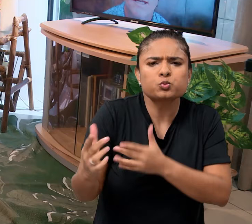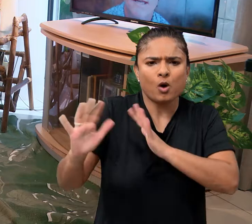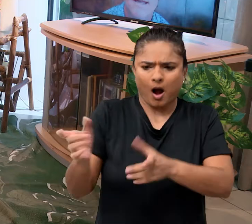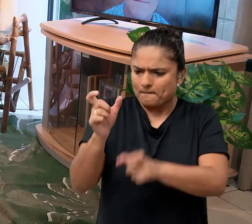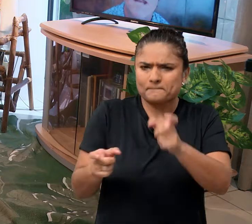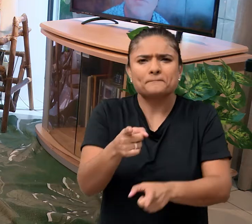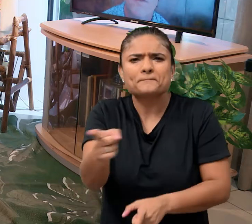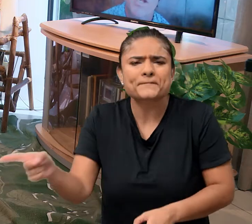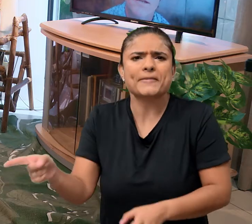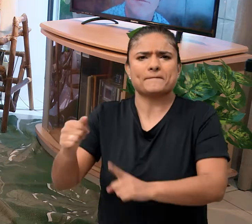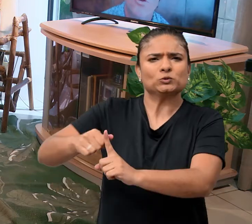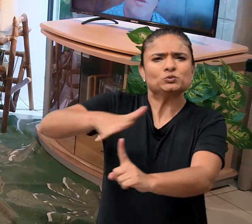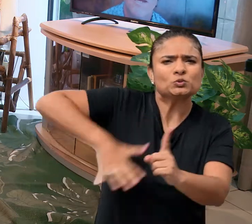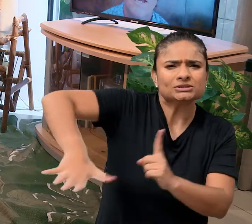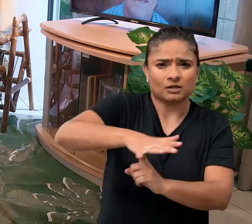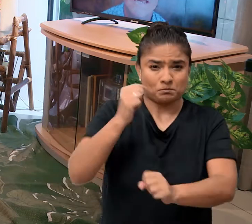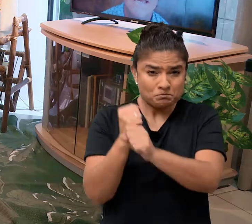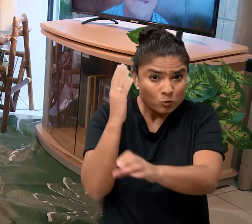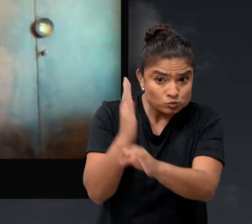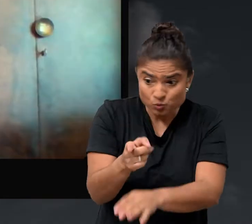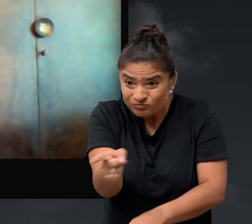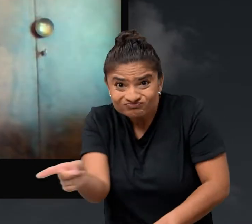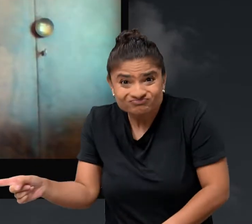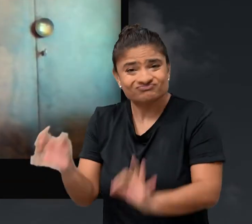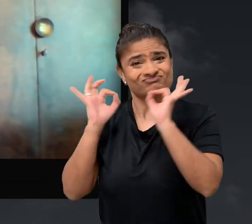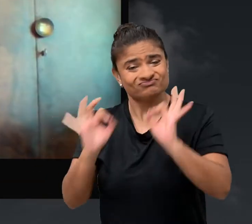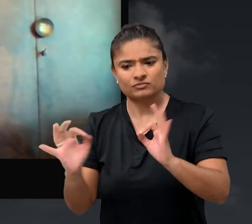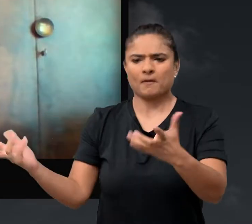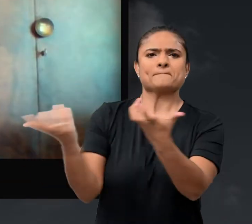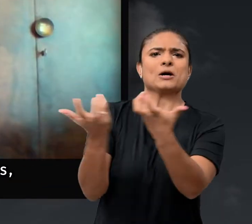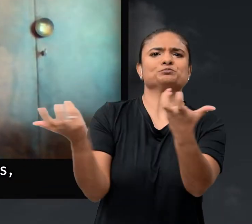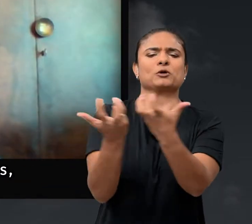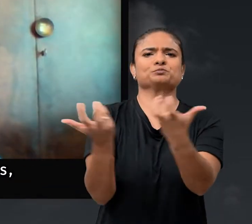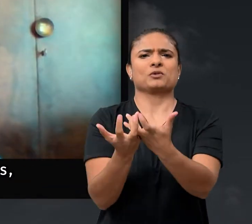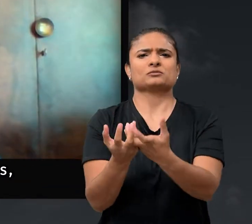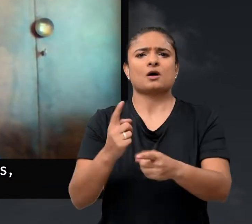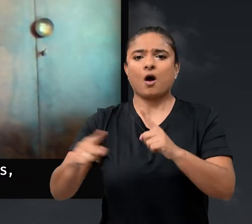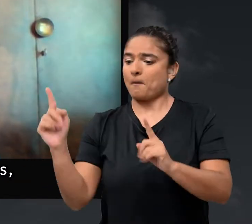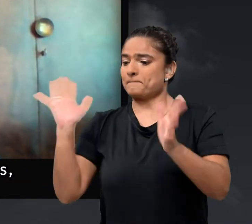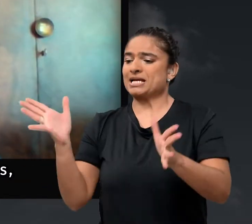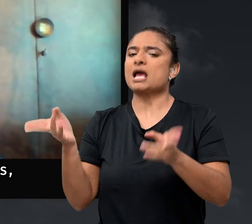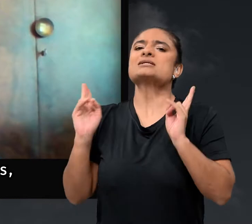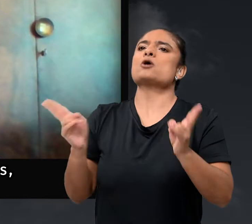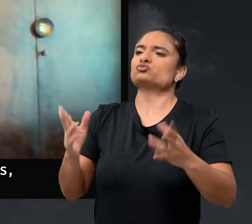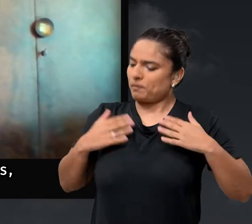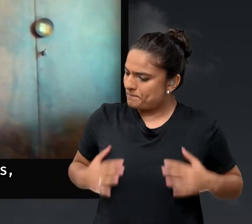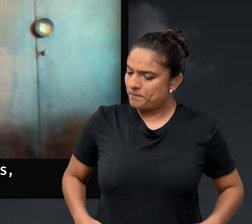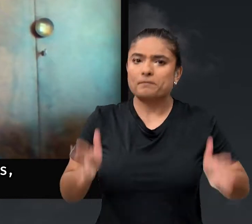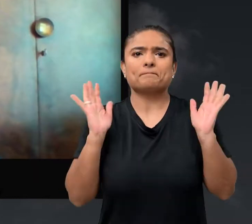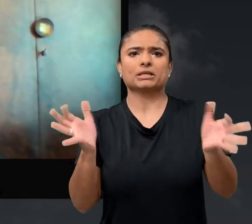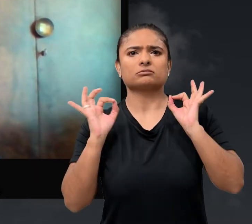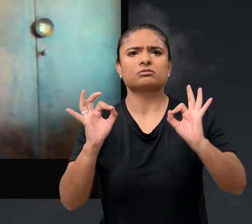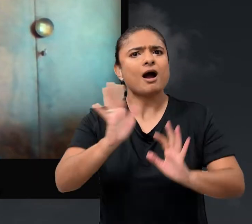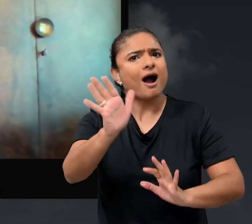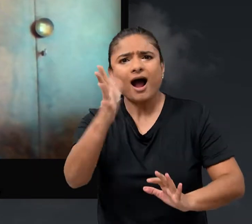which makes provision for accommodating their needs than the nature of their bodies. It's not about the nature of bodies, it's about the nature of society